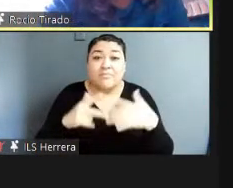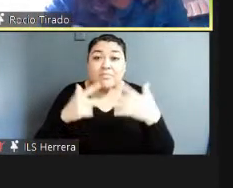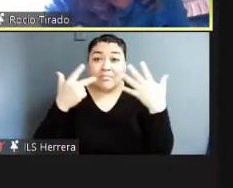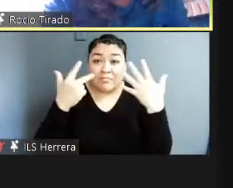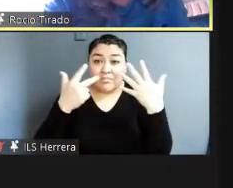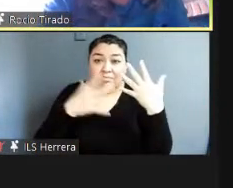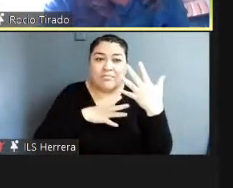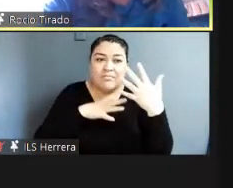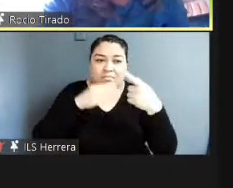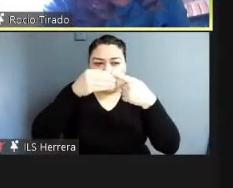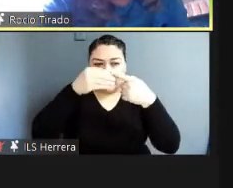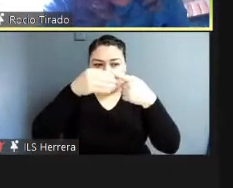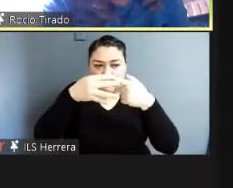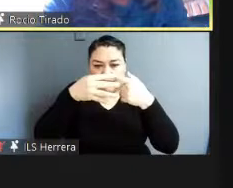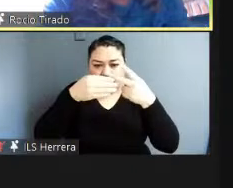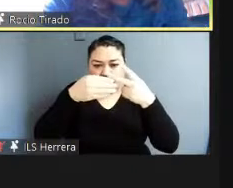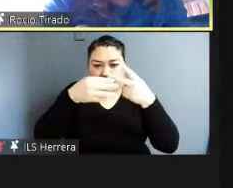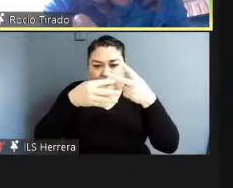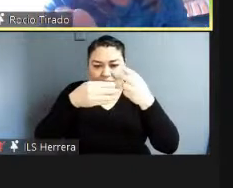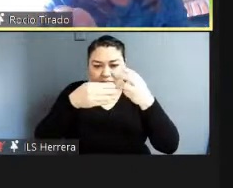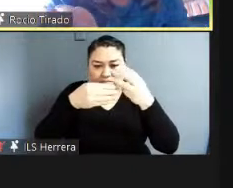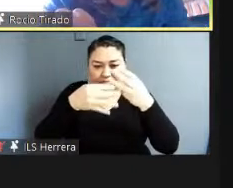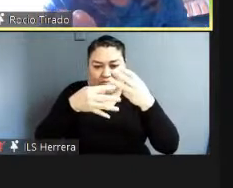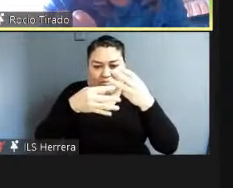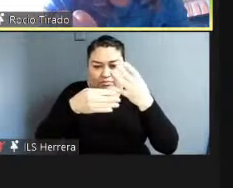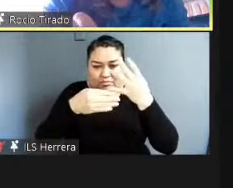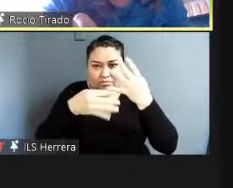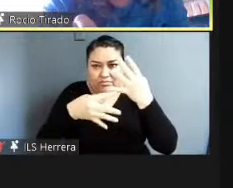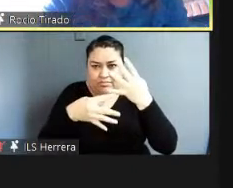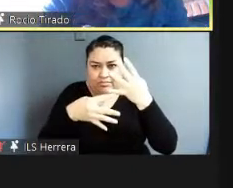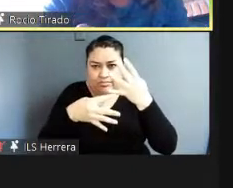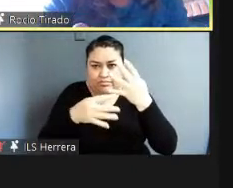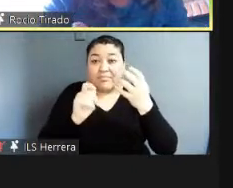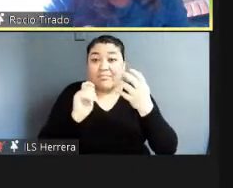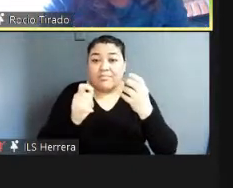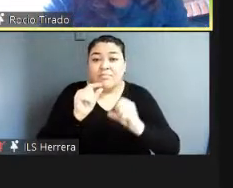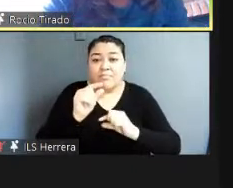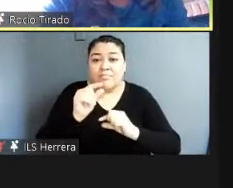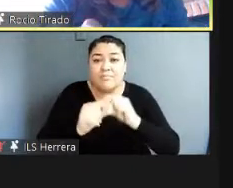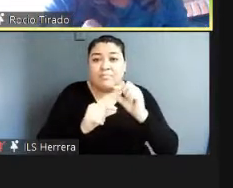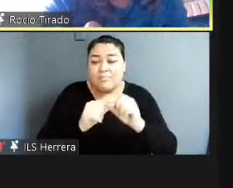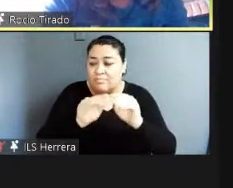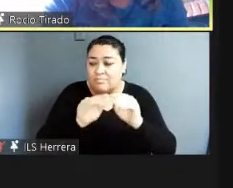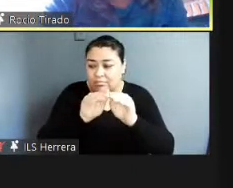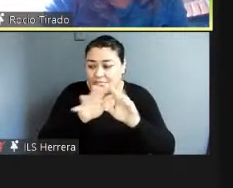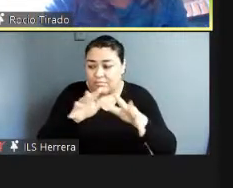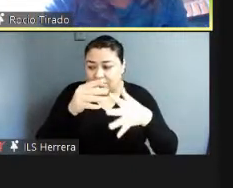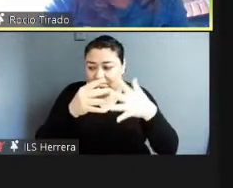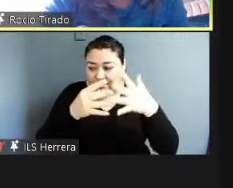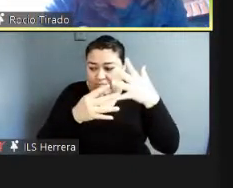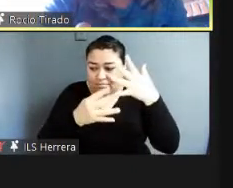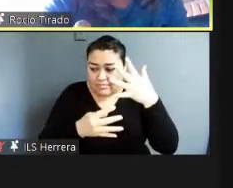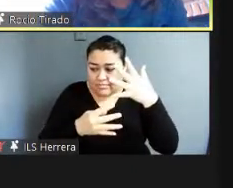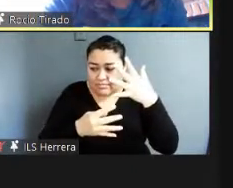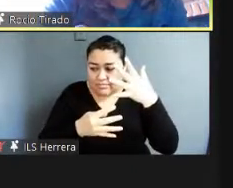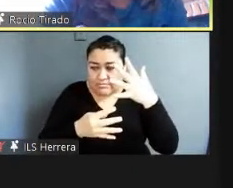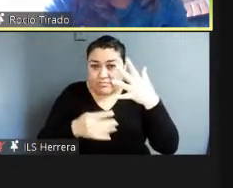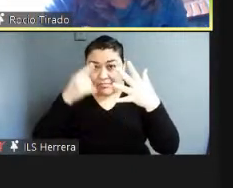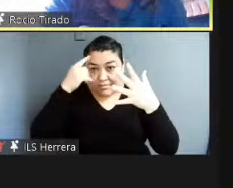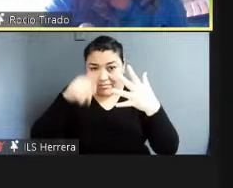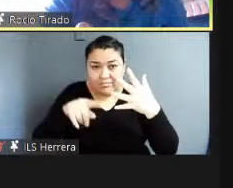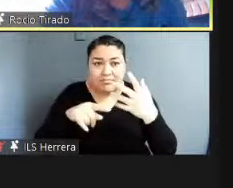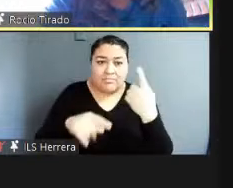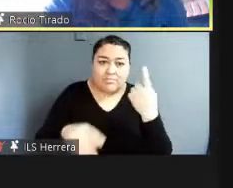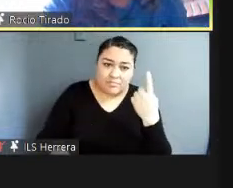8 competencies includes various attributes that maintain a progressive relationship amongst all of